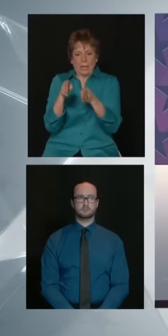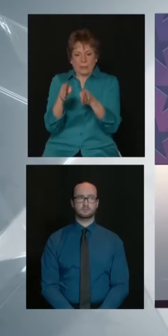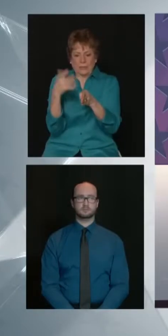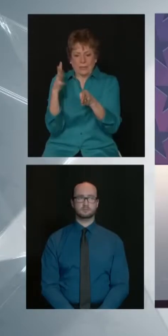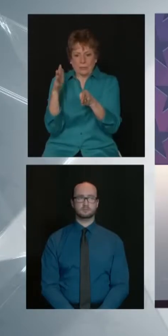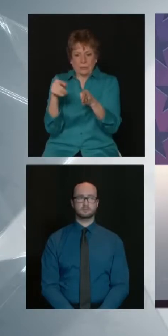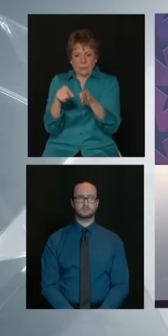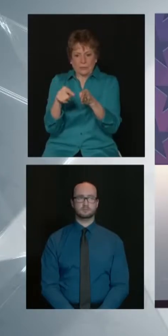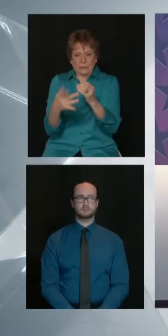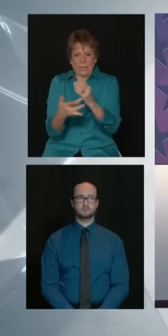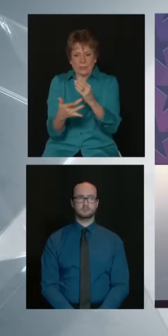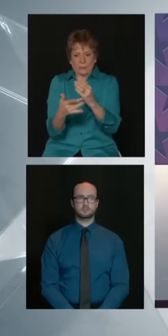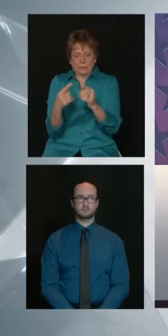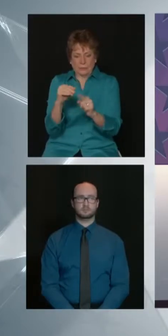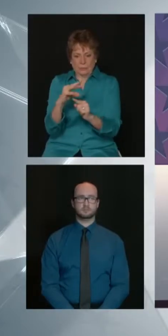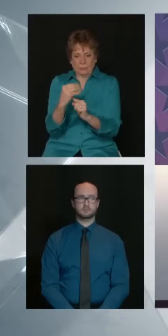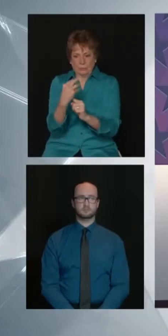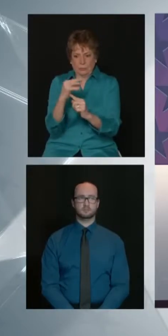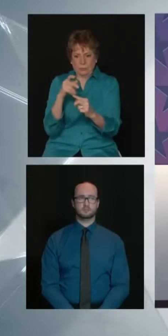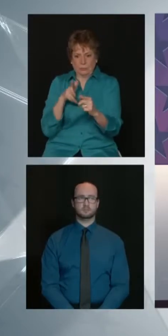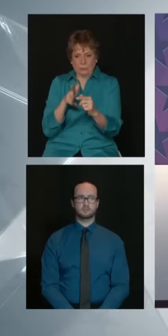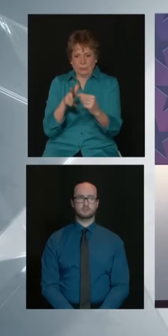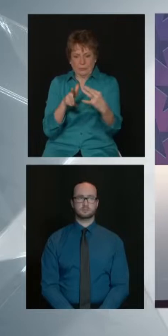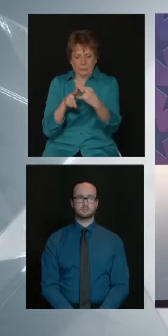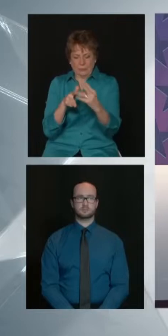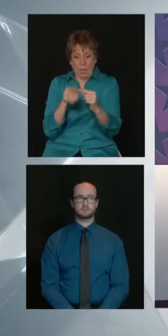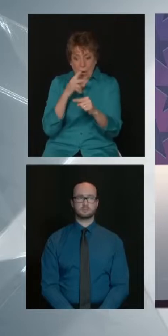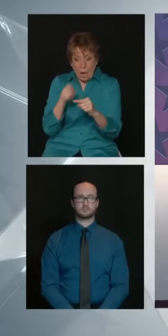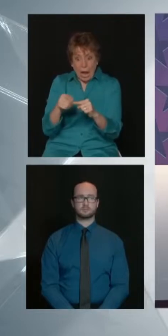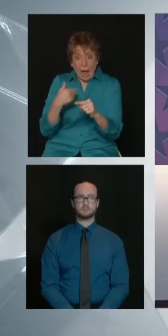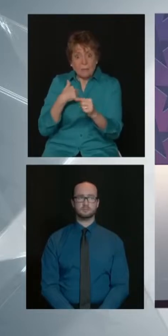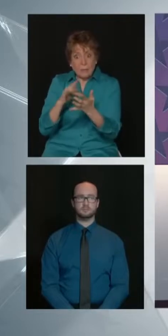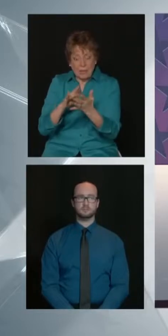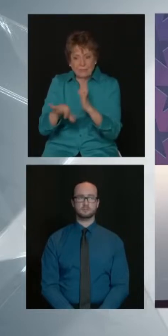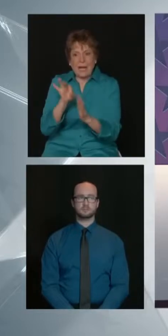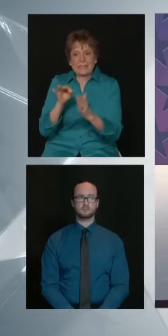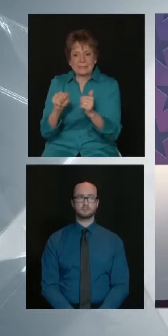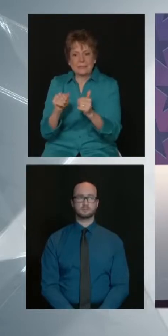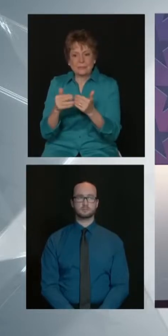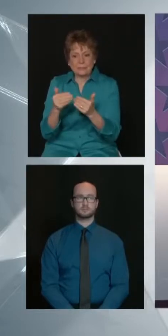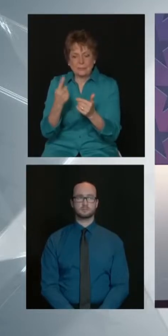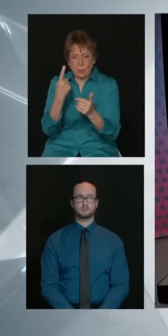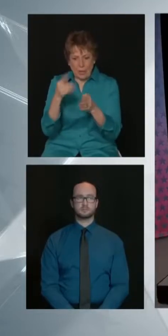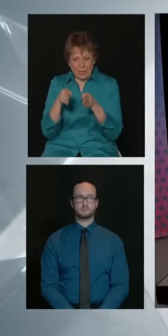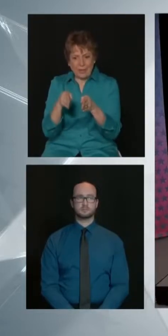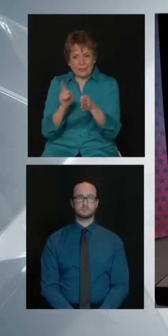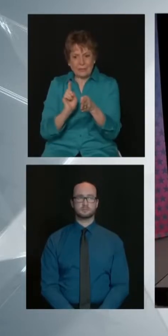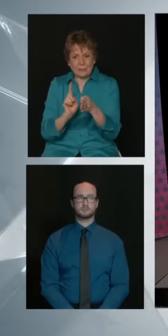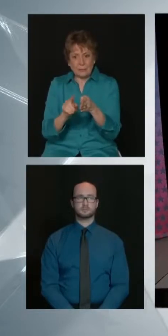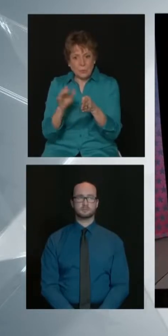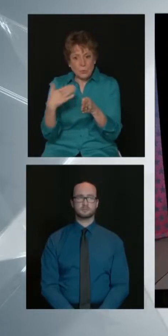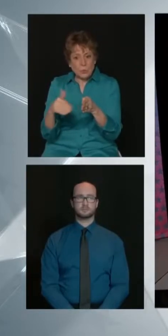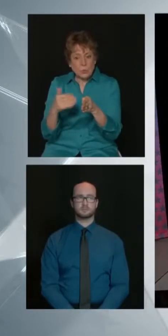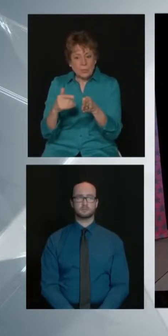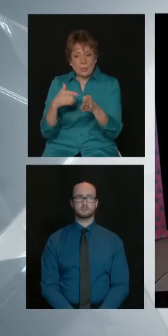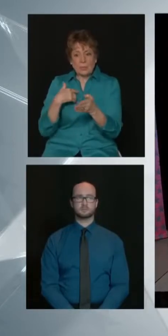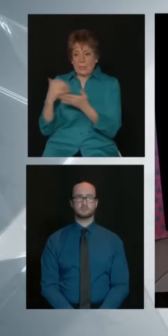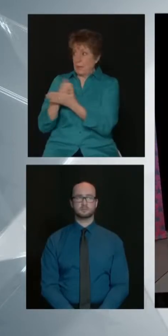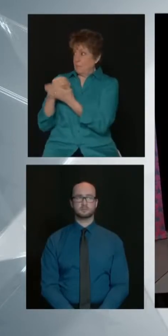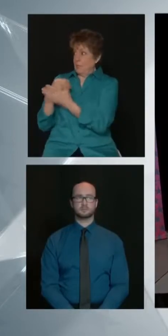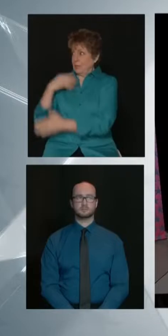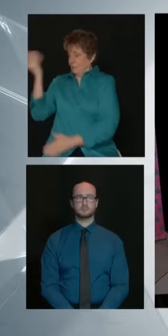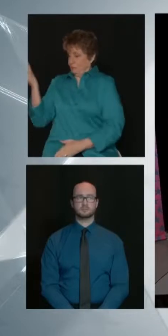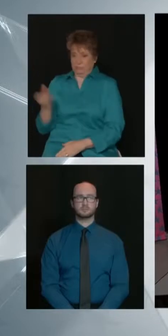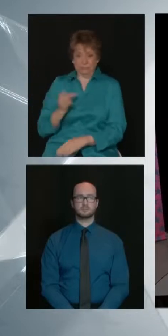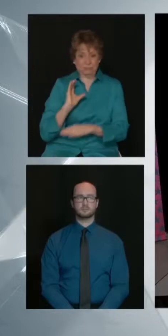to Arizona, every single one of those lanes will have the technology. But the only way you can do this is through bipartisanship.